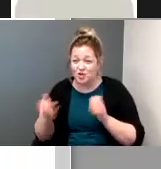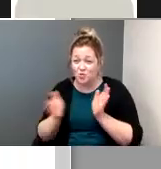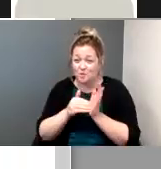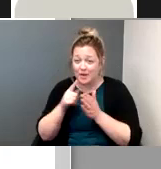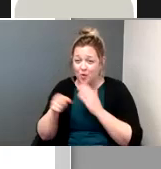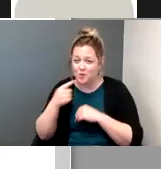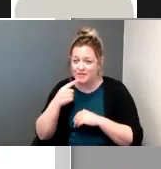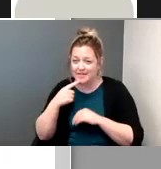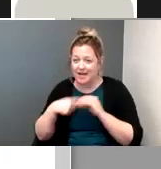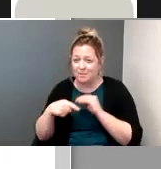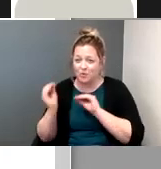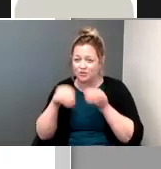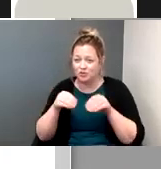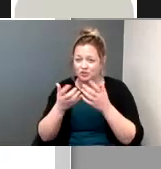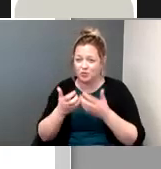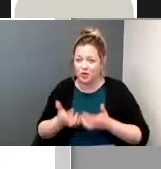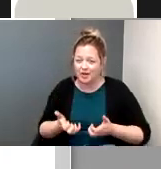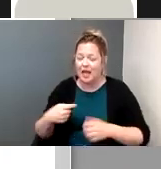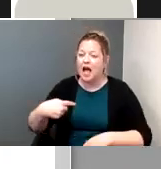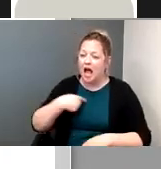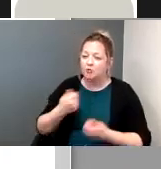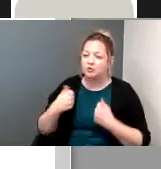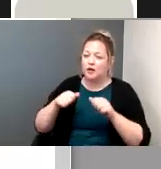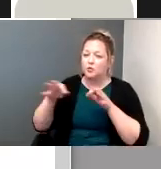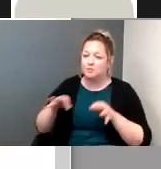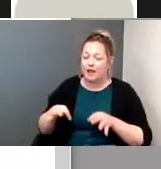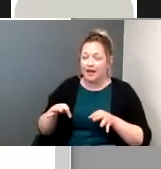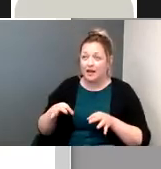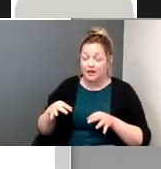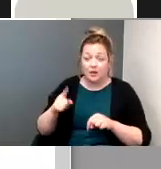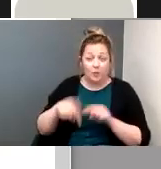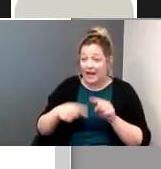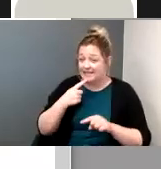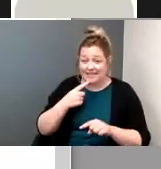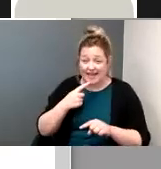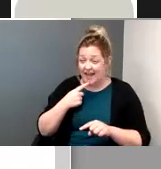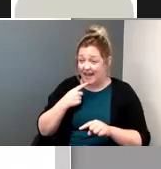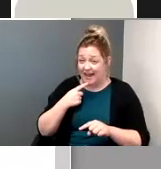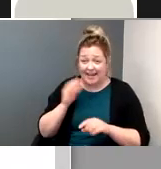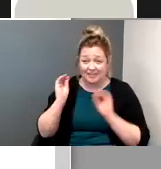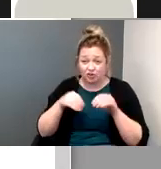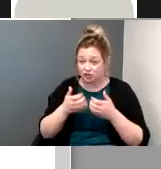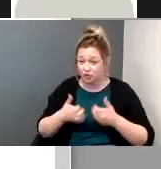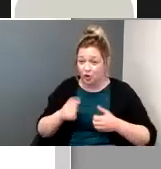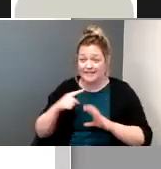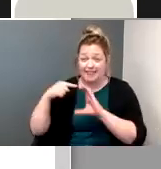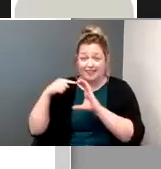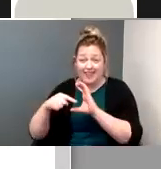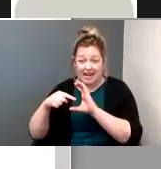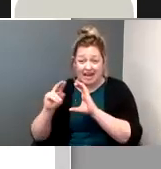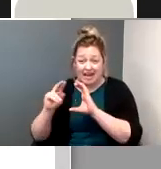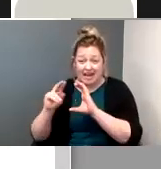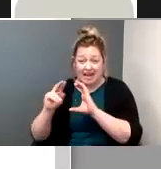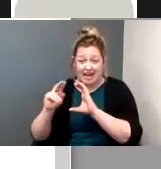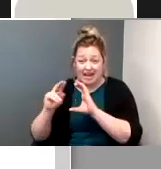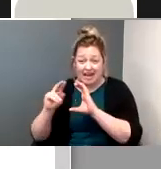was clarifying that we can't say insertion sort is theta of n squared, but we can say it is bounded by O of